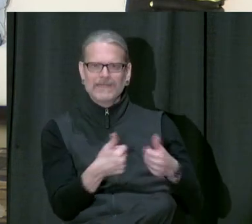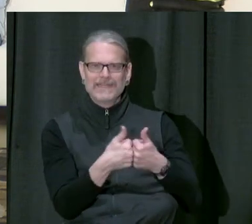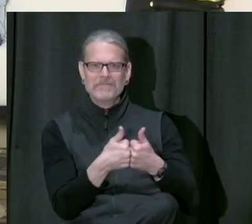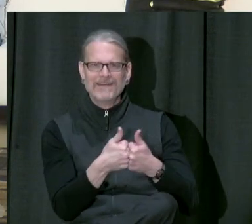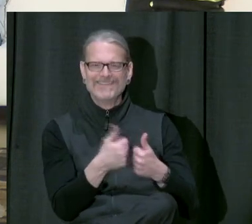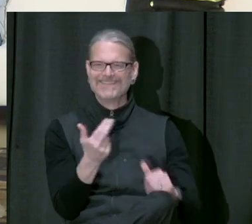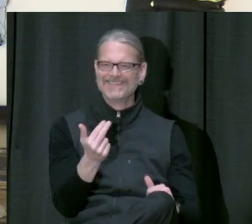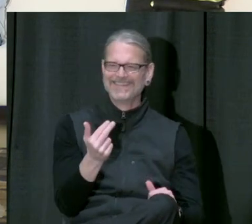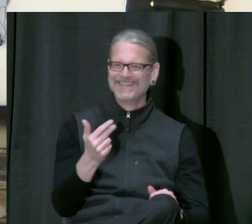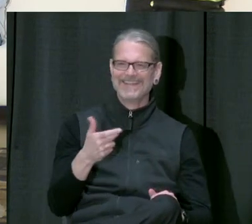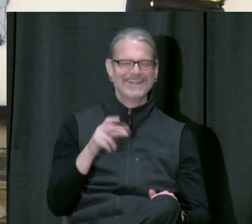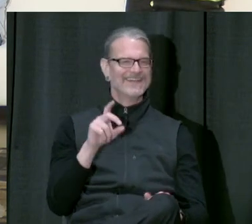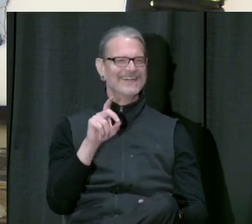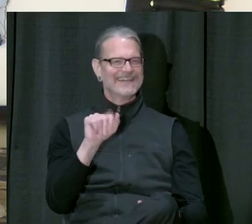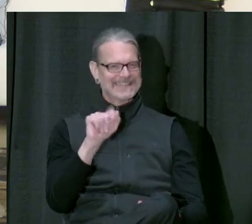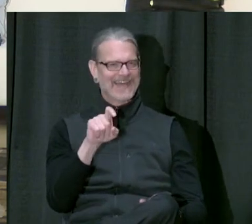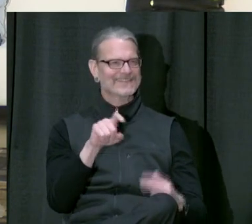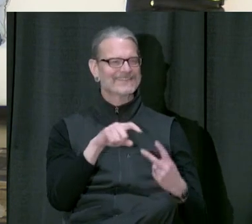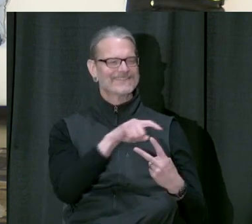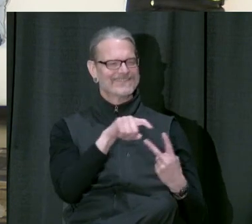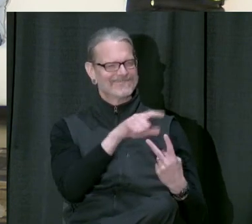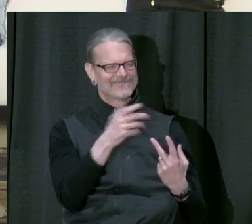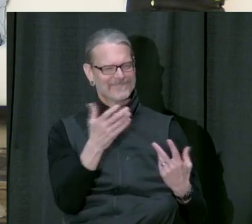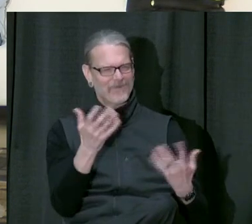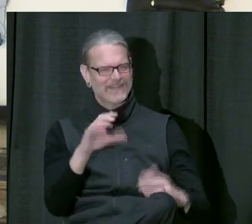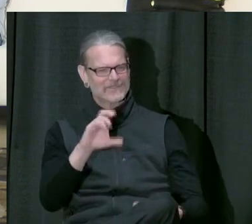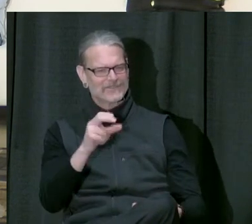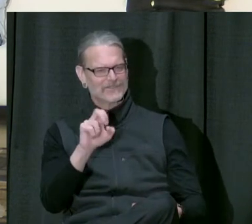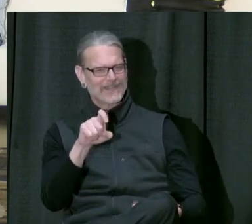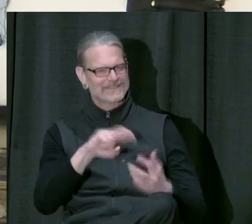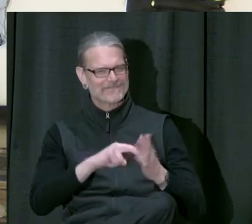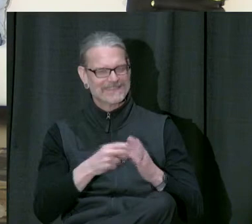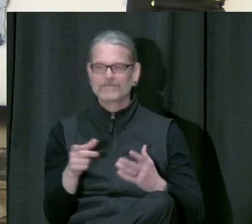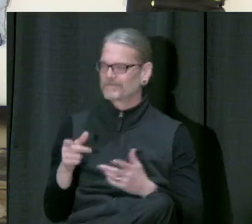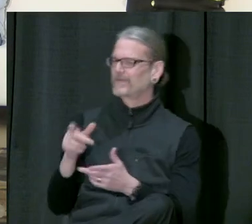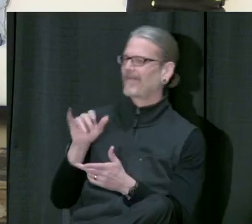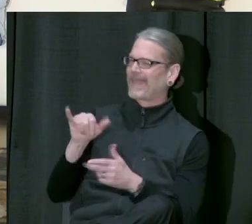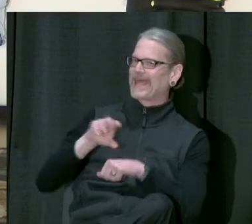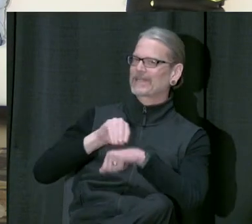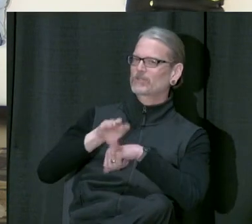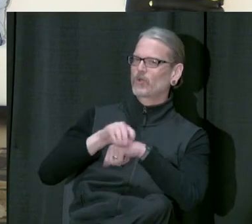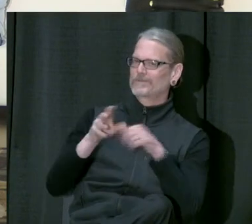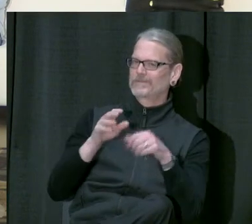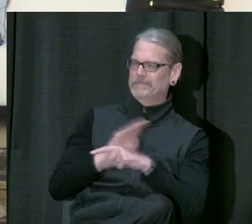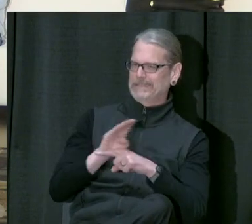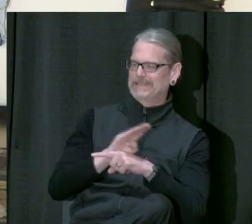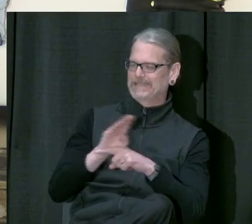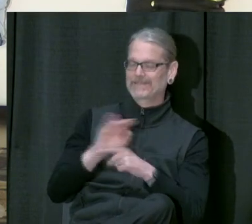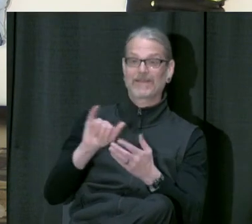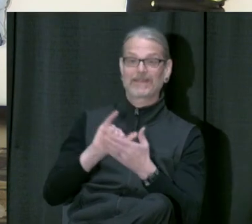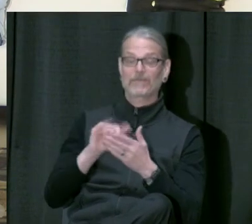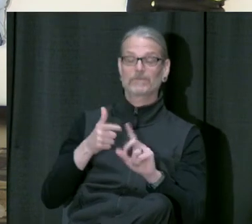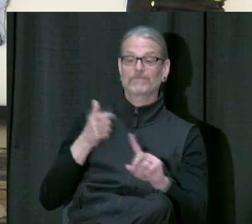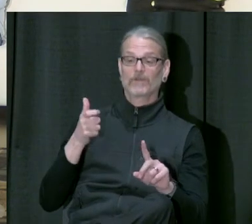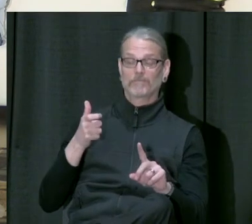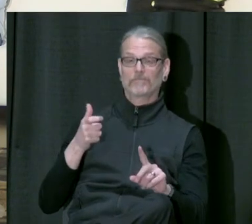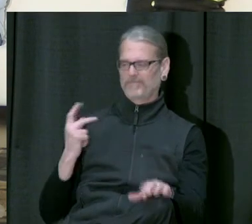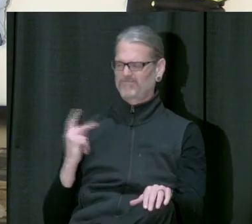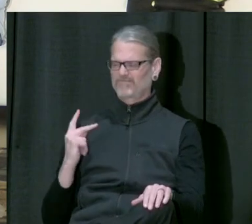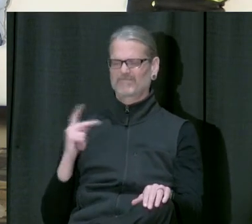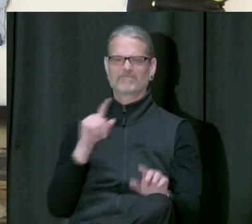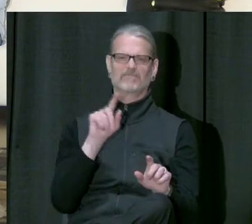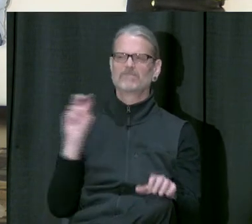Dax, tell me, what is Chax? So, Chax Training Consulting was born out of, Chad and I speak at several